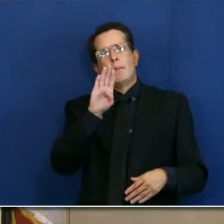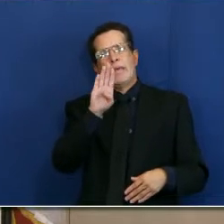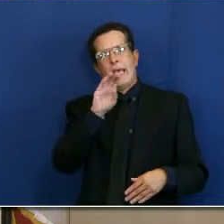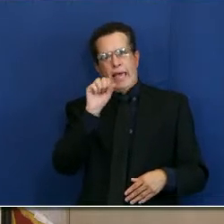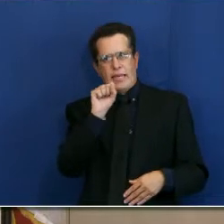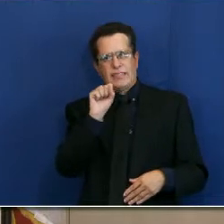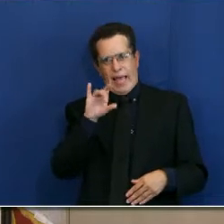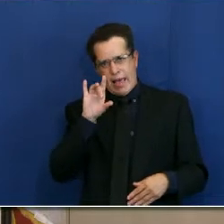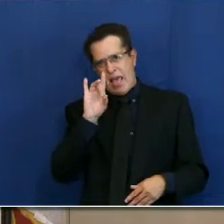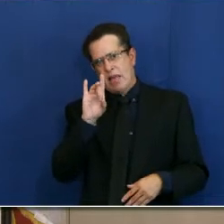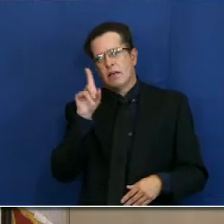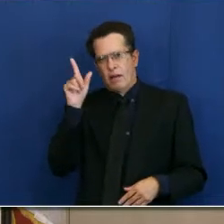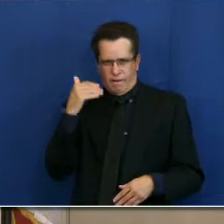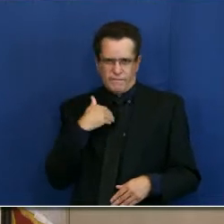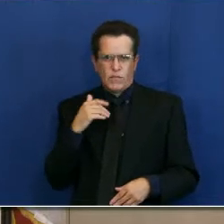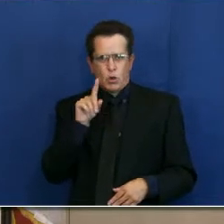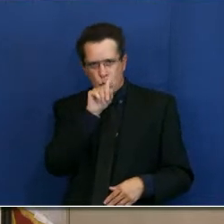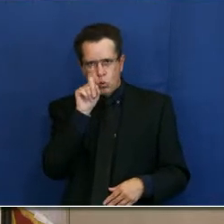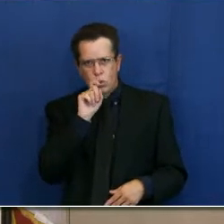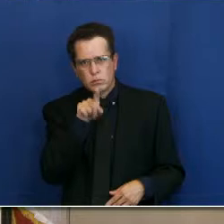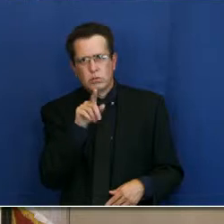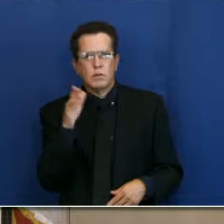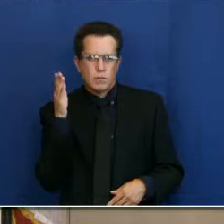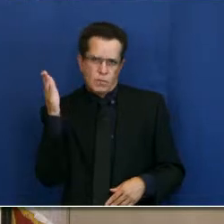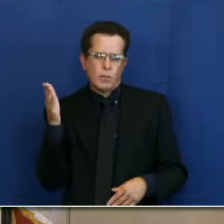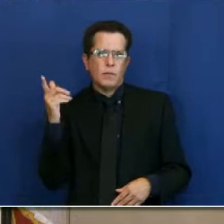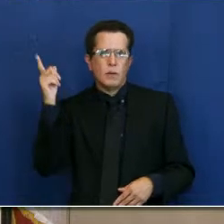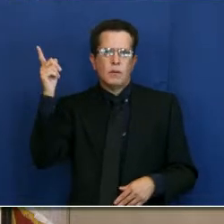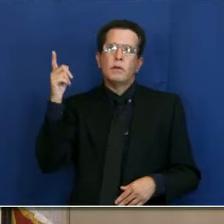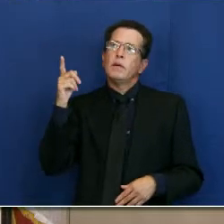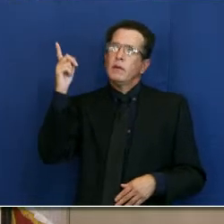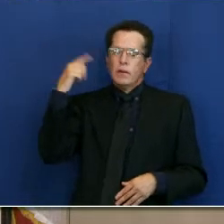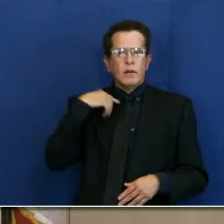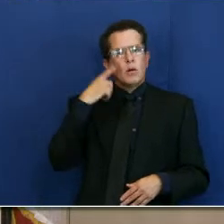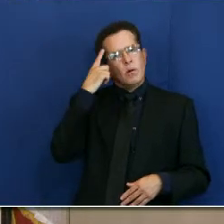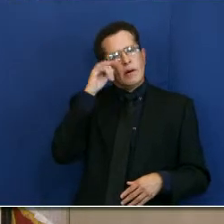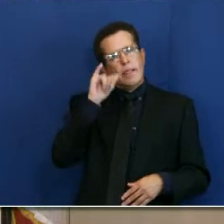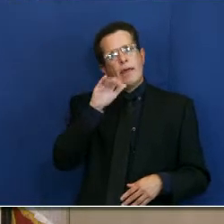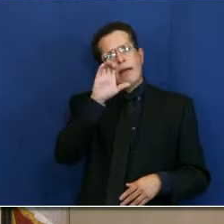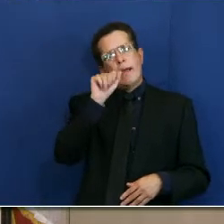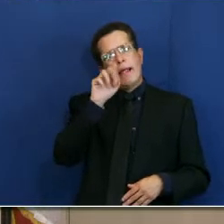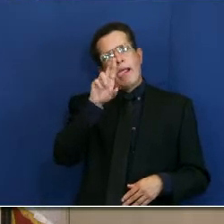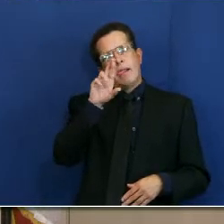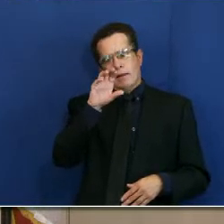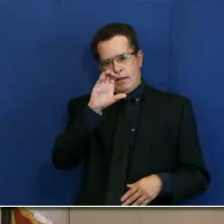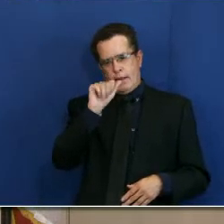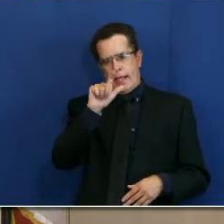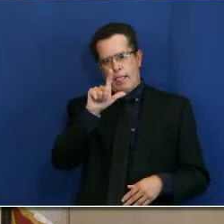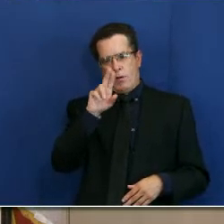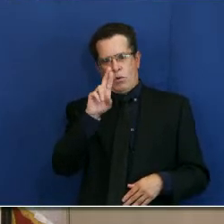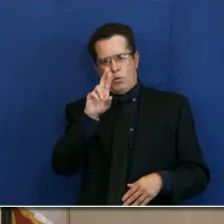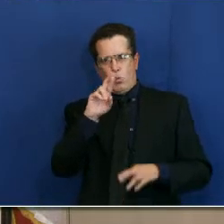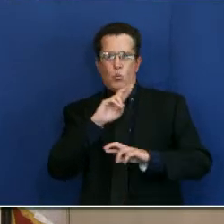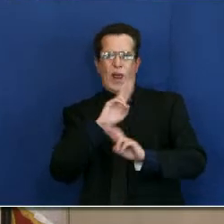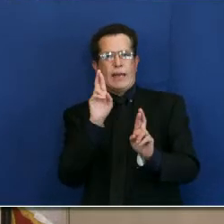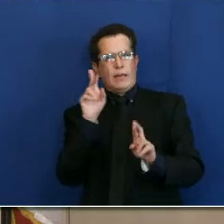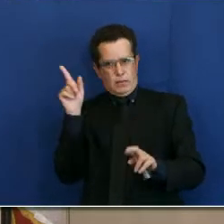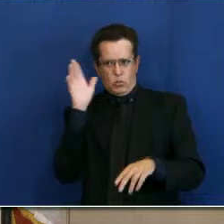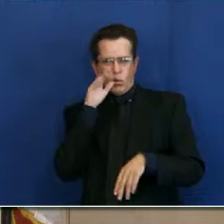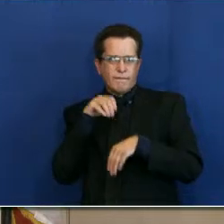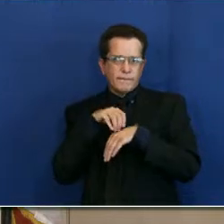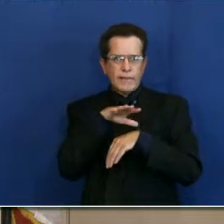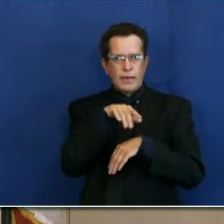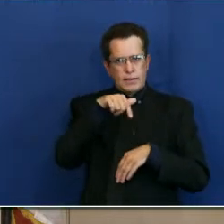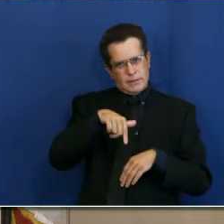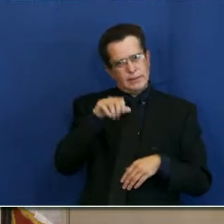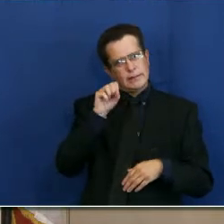Yes, I have two questions. The first one is I wanted to know if the Cal Ready delays are having an effect on San Diego and whether